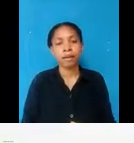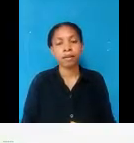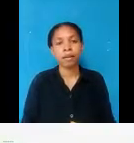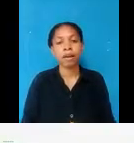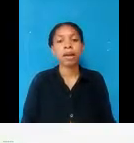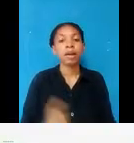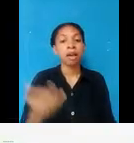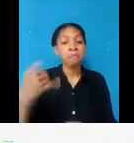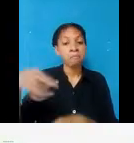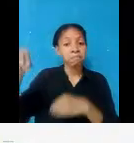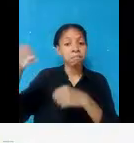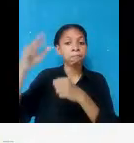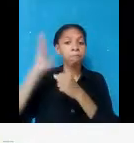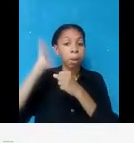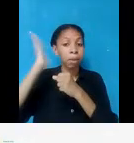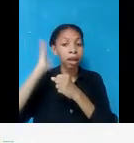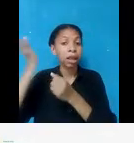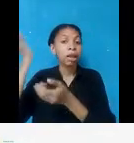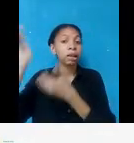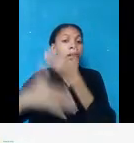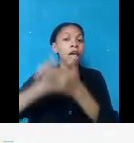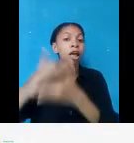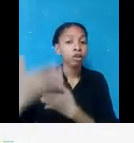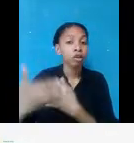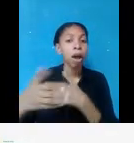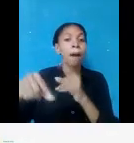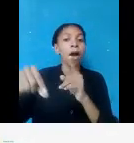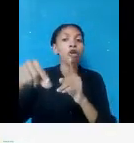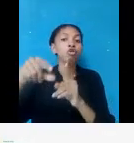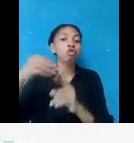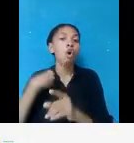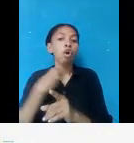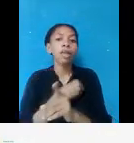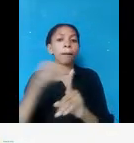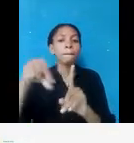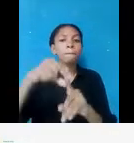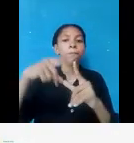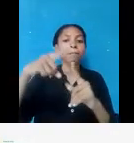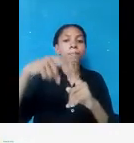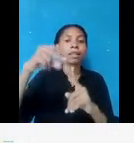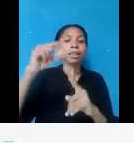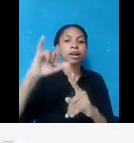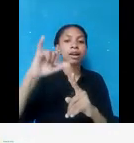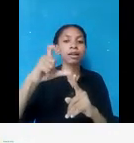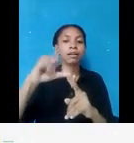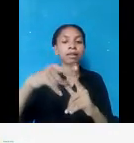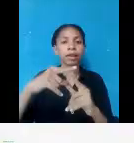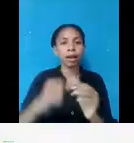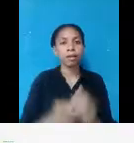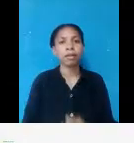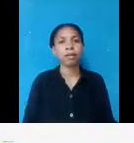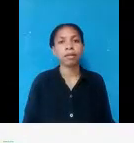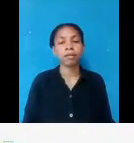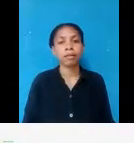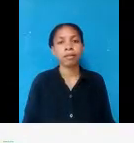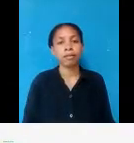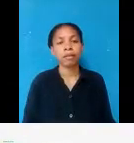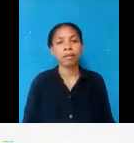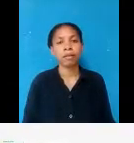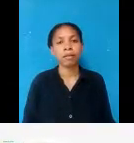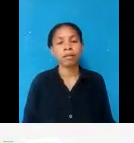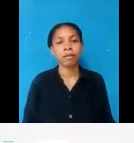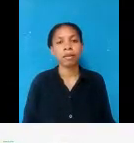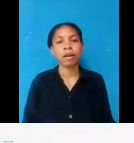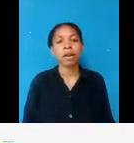international classification of functioning, disability, and health and chair of the Department and Director of Social Work at